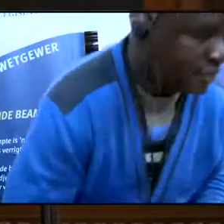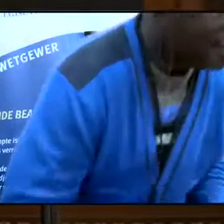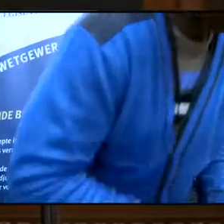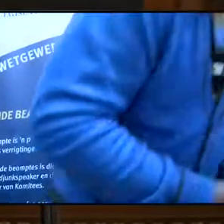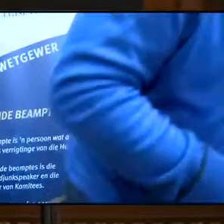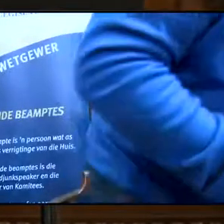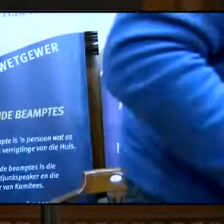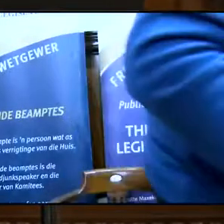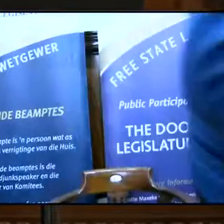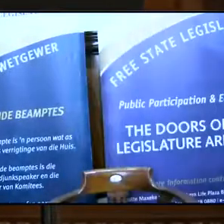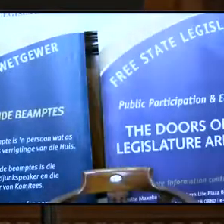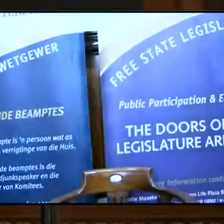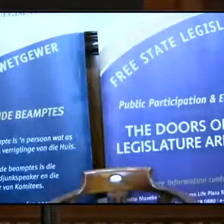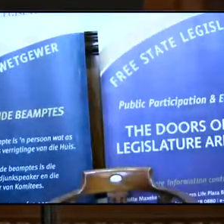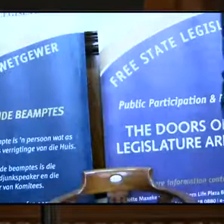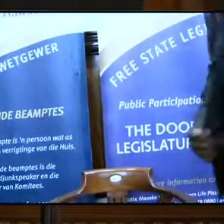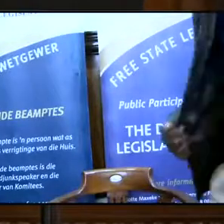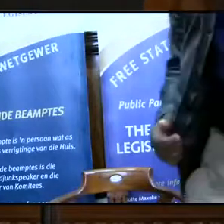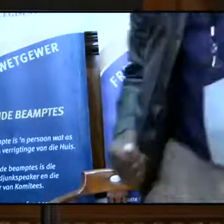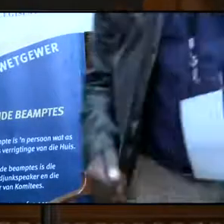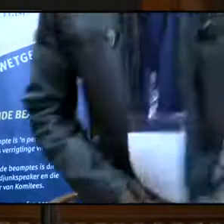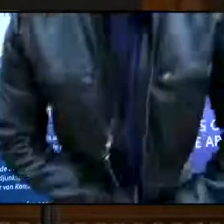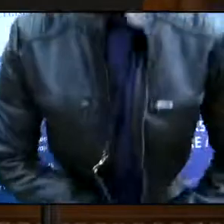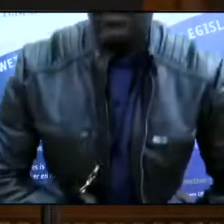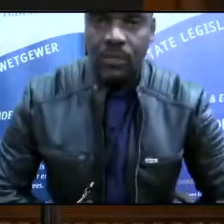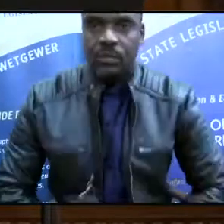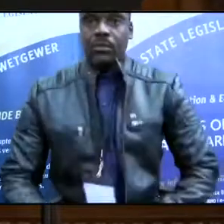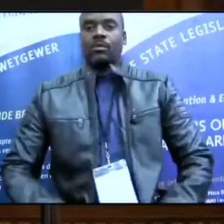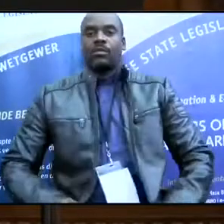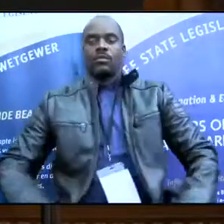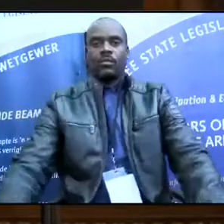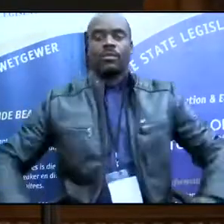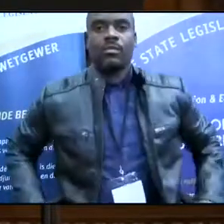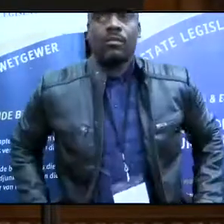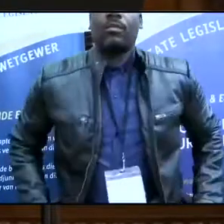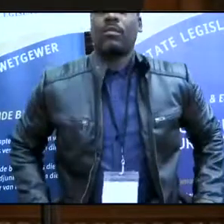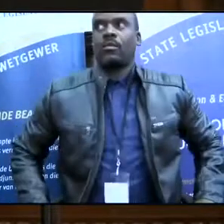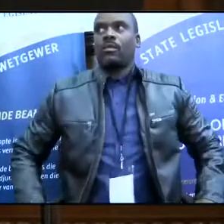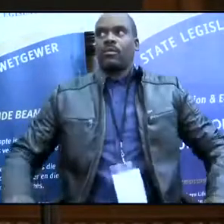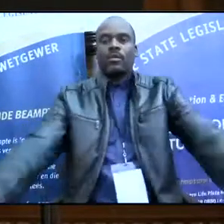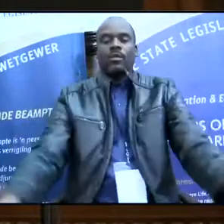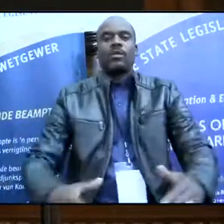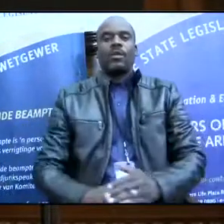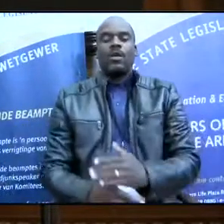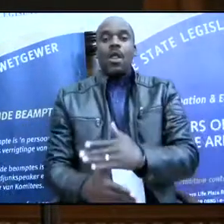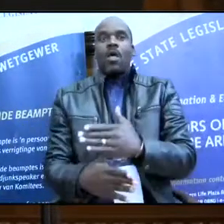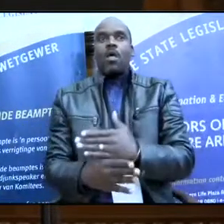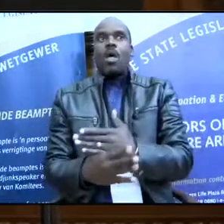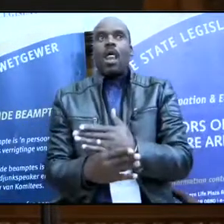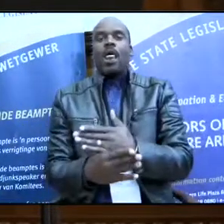not just to work but to become a worker all round